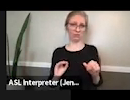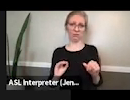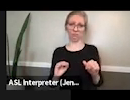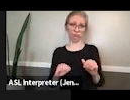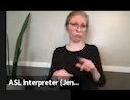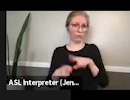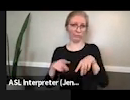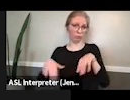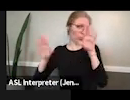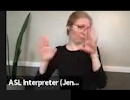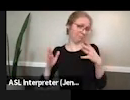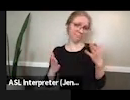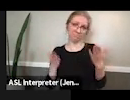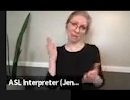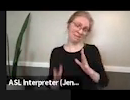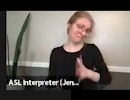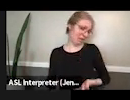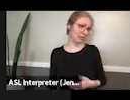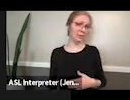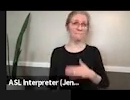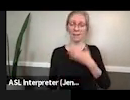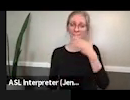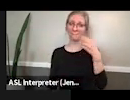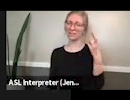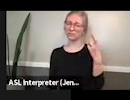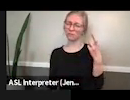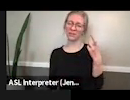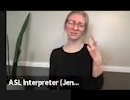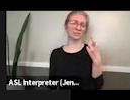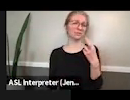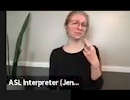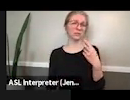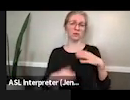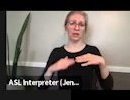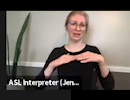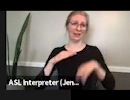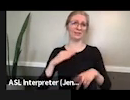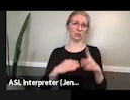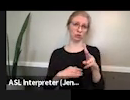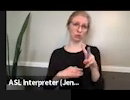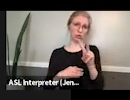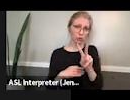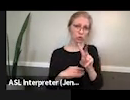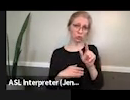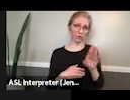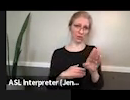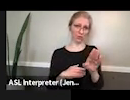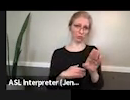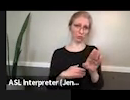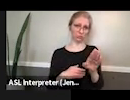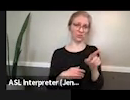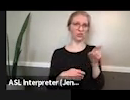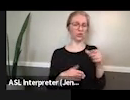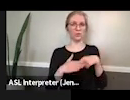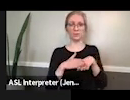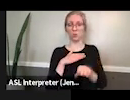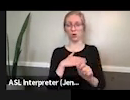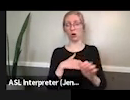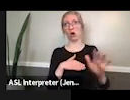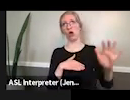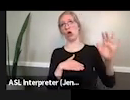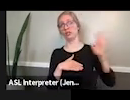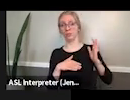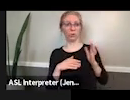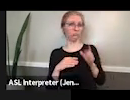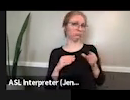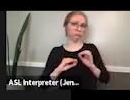be fine. My very best friend in the whole world weighed less than 2 pounds, and she was born a long, long time ago and does not